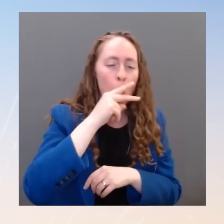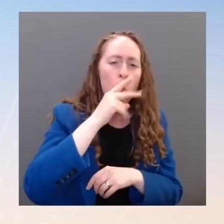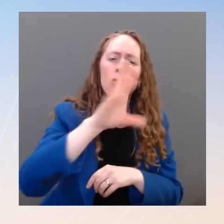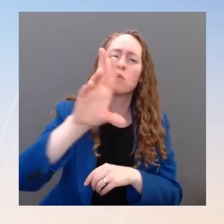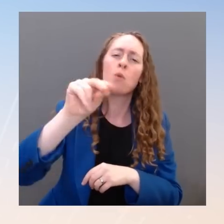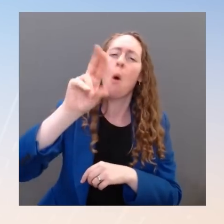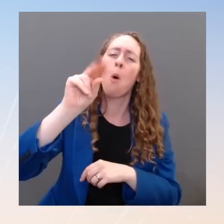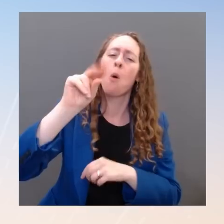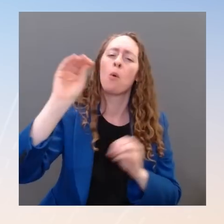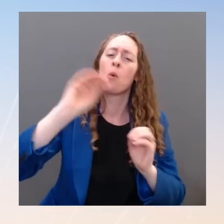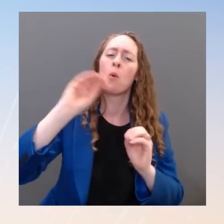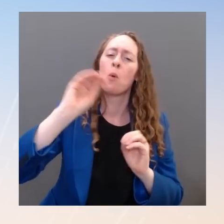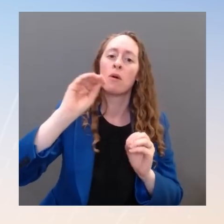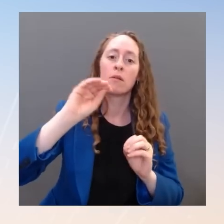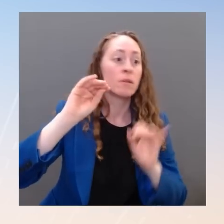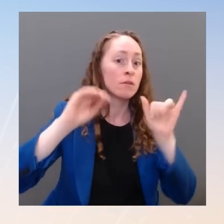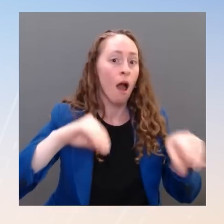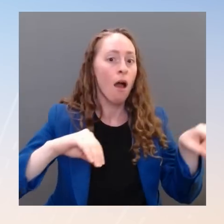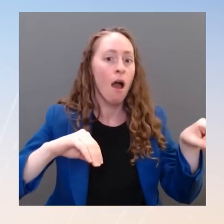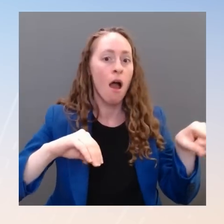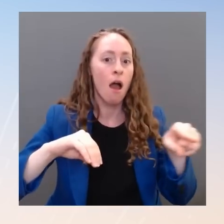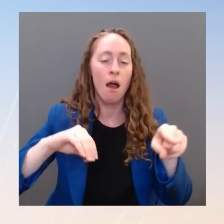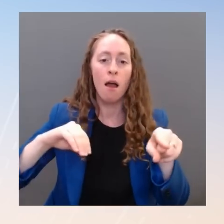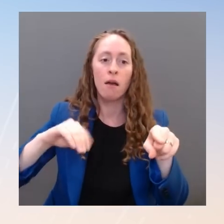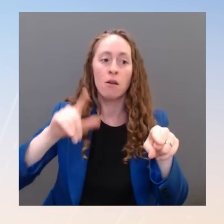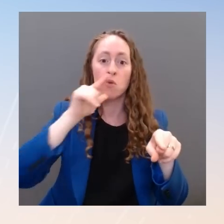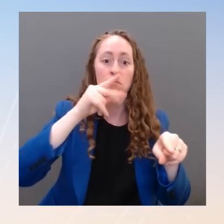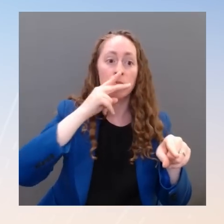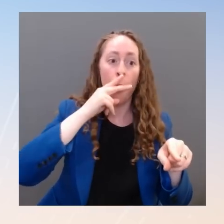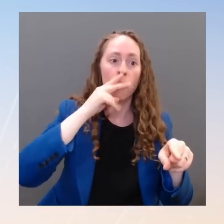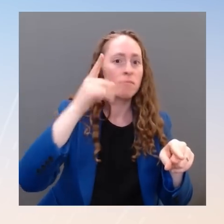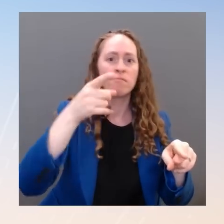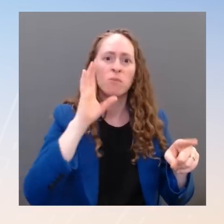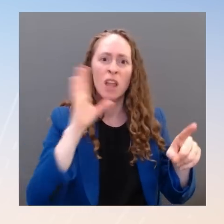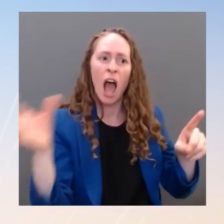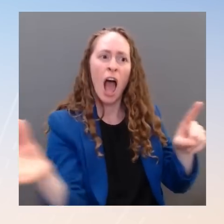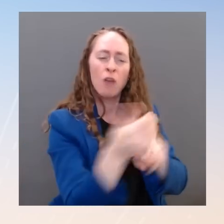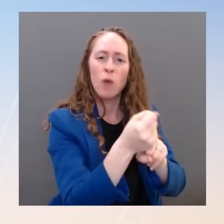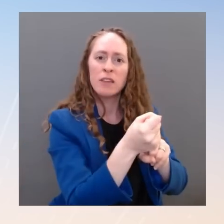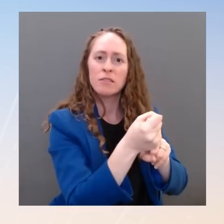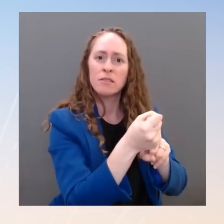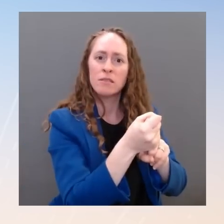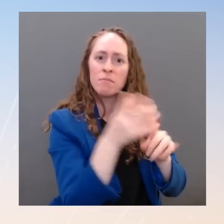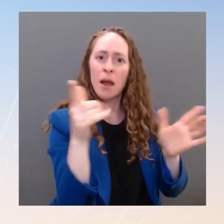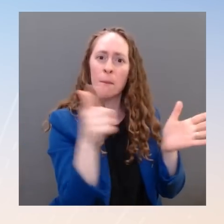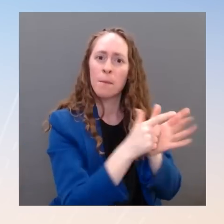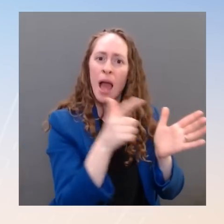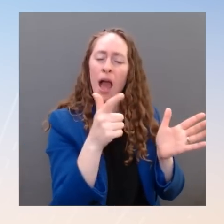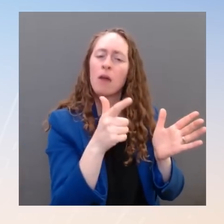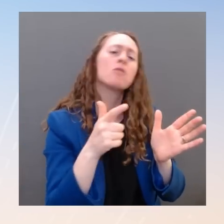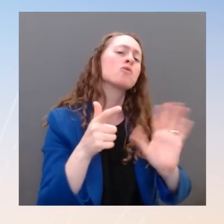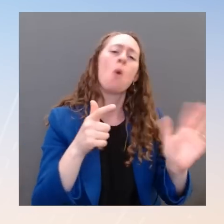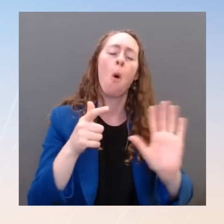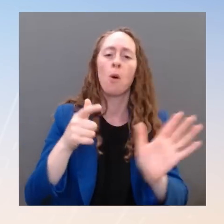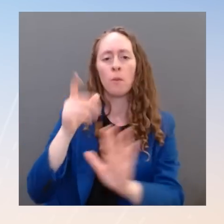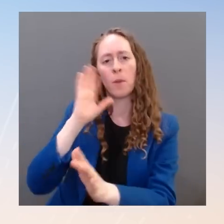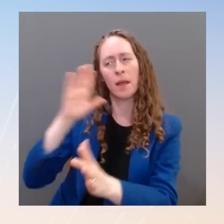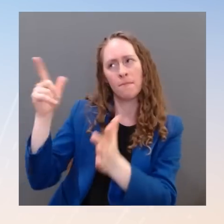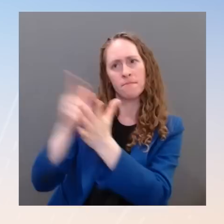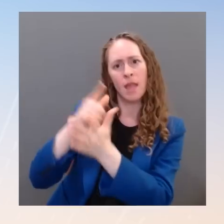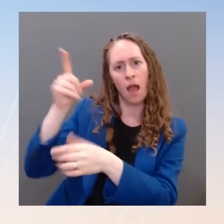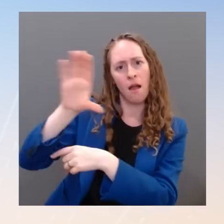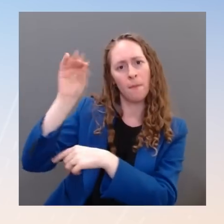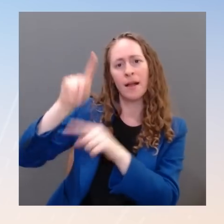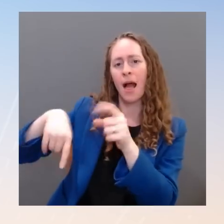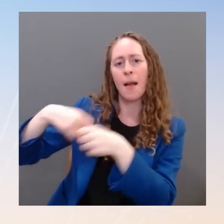a menthol cigarette. This is going after the manufacturers of this. It is going after those who are selling, because we have